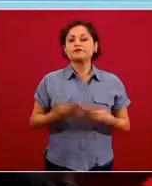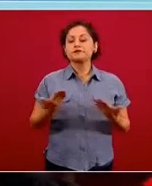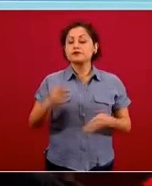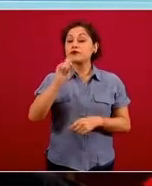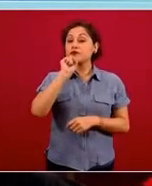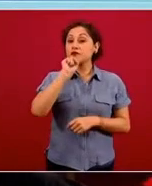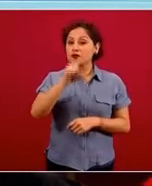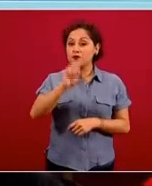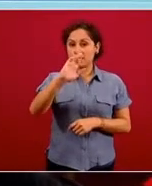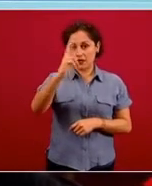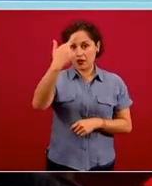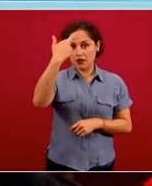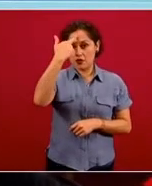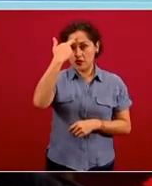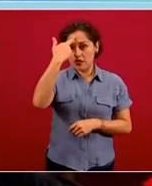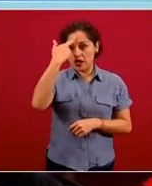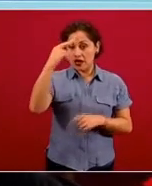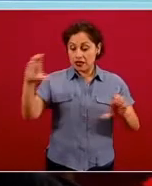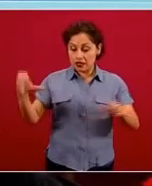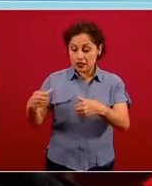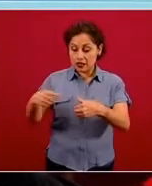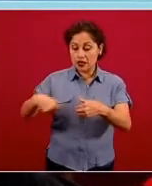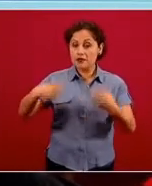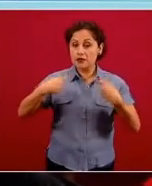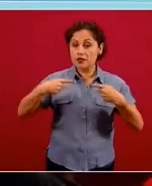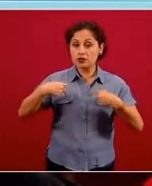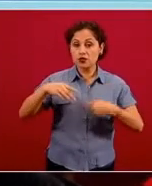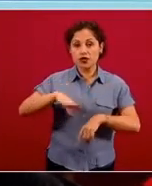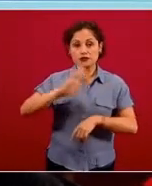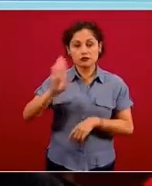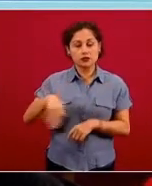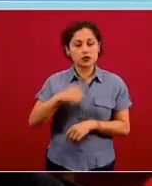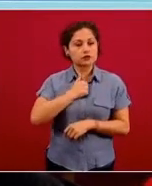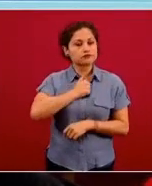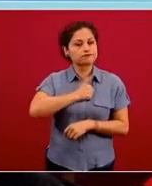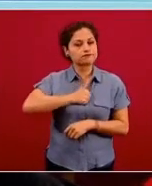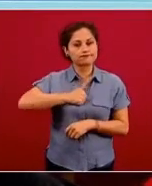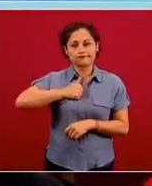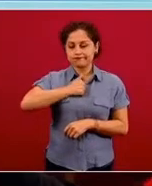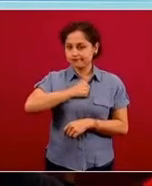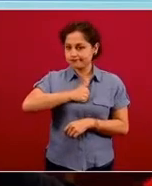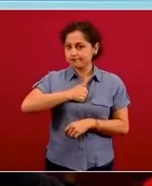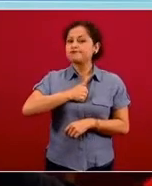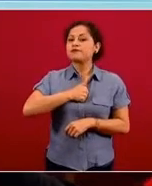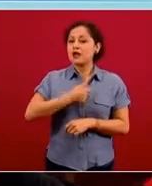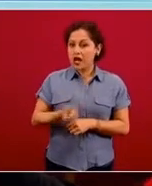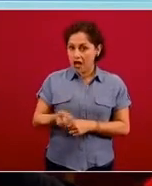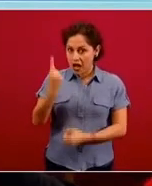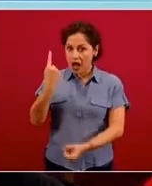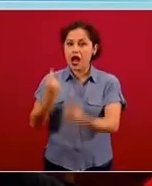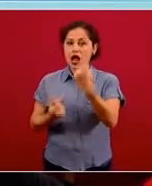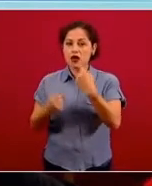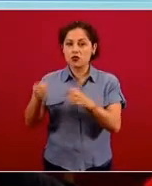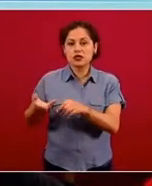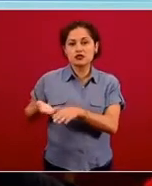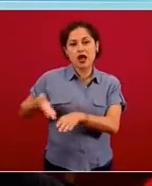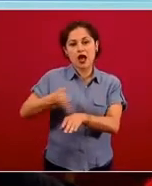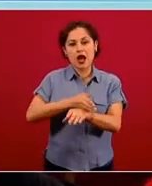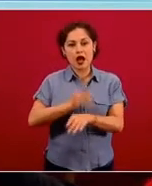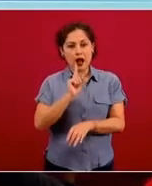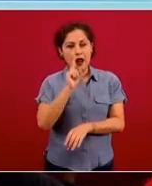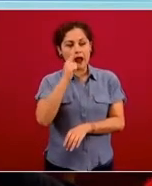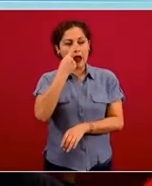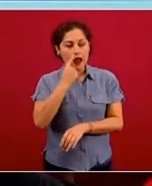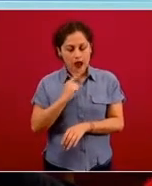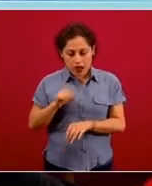the meantime. But this data can take a little bit to stabilize. And specifically in the